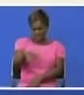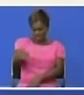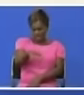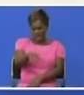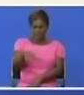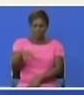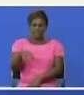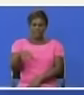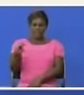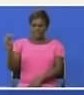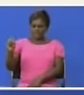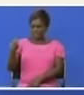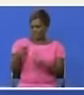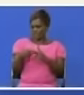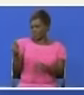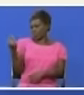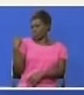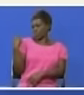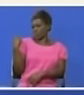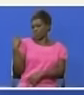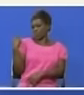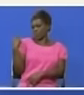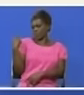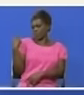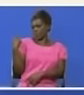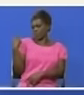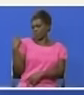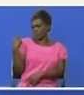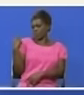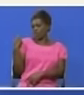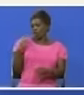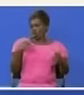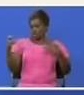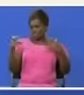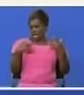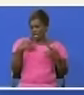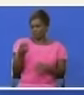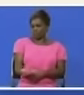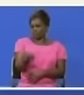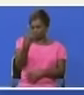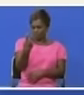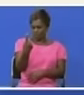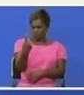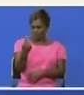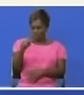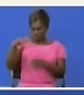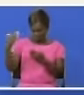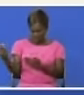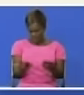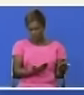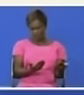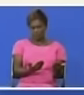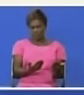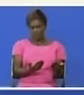look, Netflix has just started streaming here, okay? We raised this issue as a matter of, you know, first of all, welcoming them, but